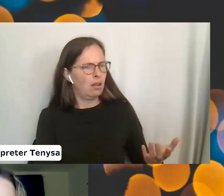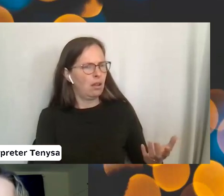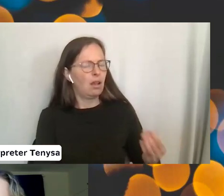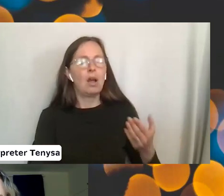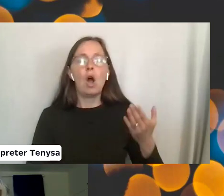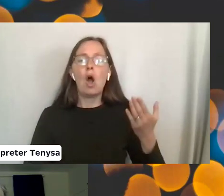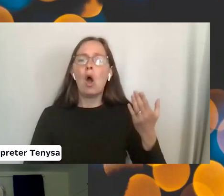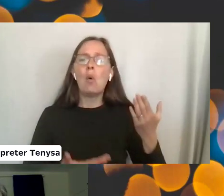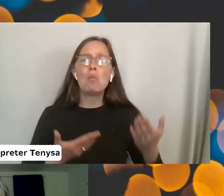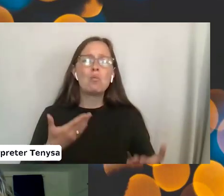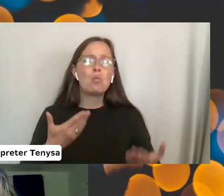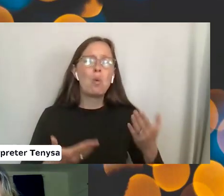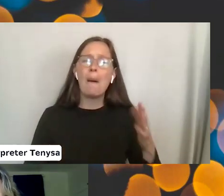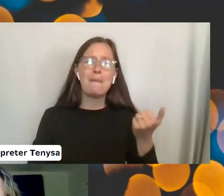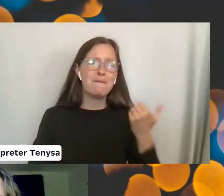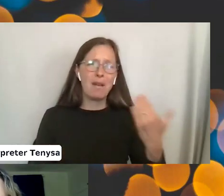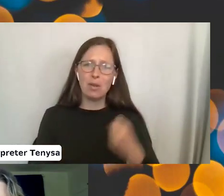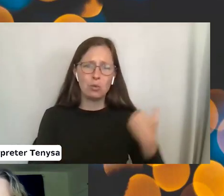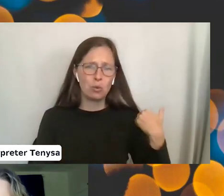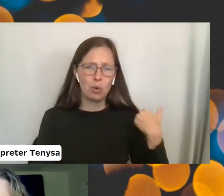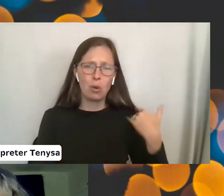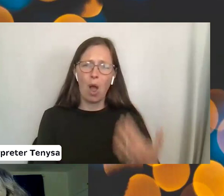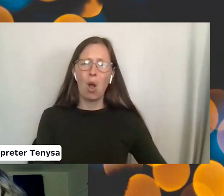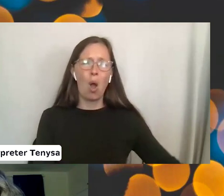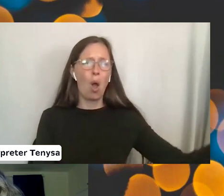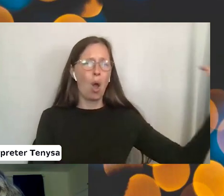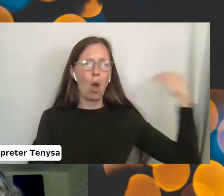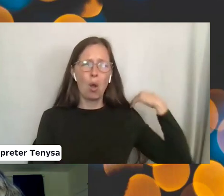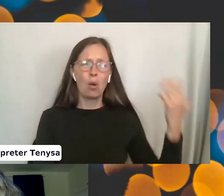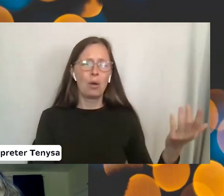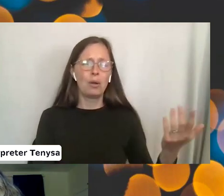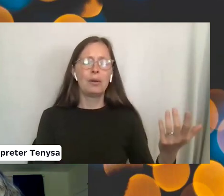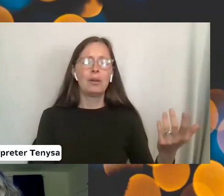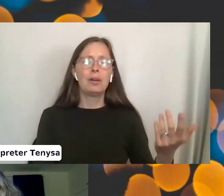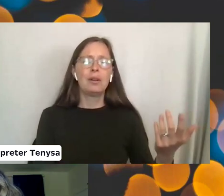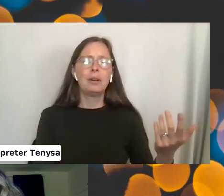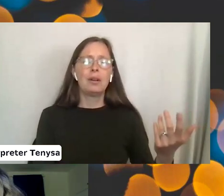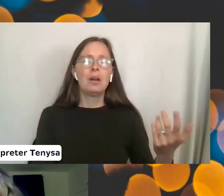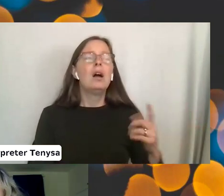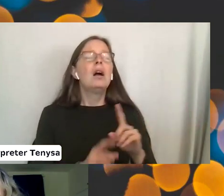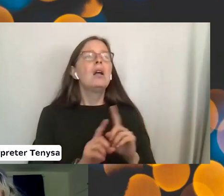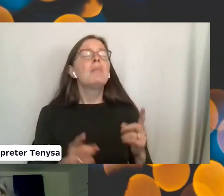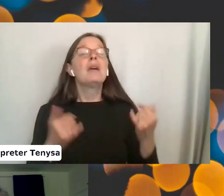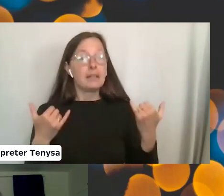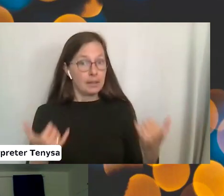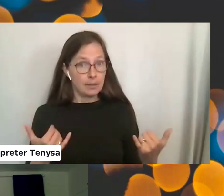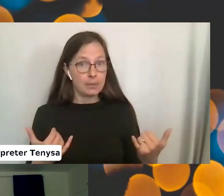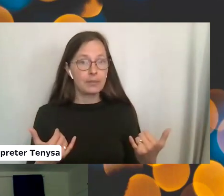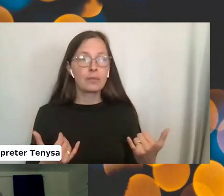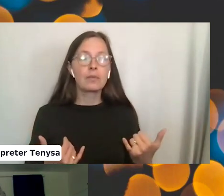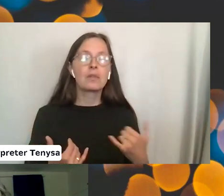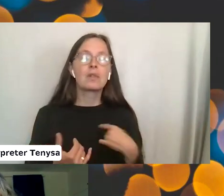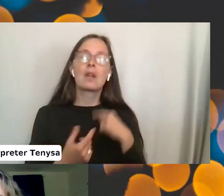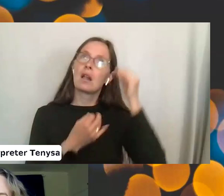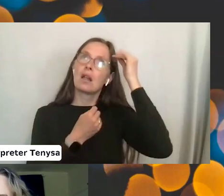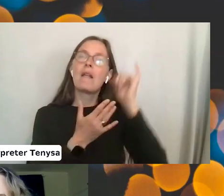probably fucking 15 years ago. Like, it was so long ago. But it now, as I replay this